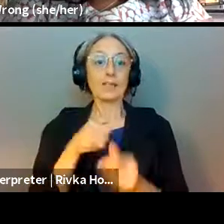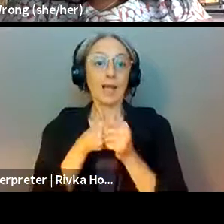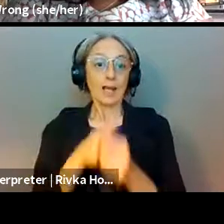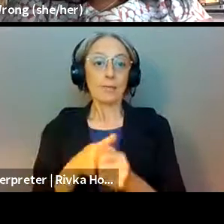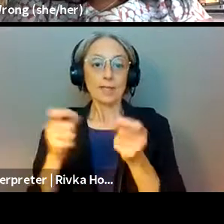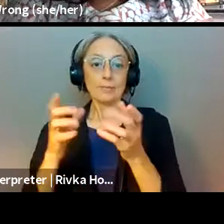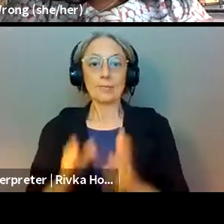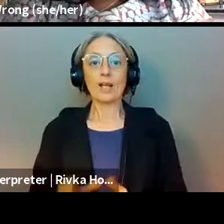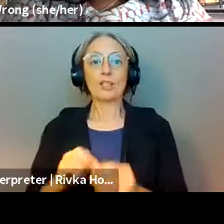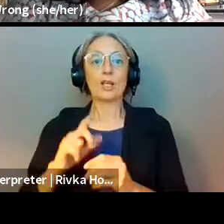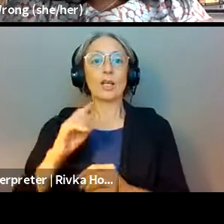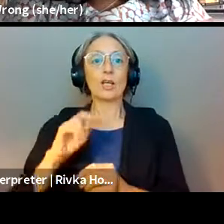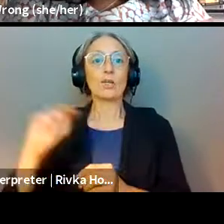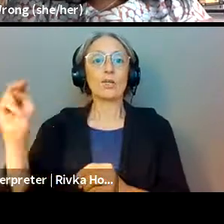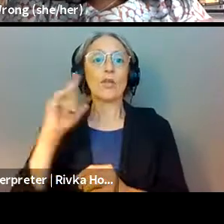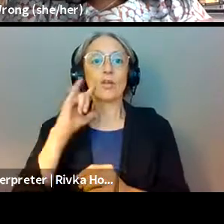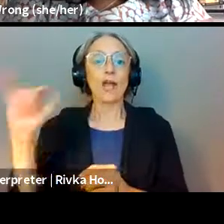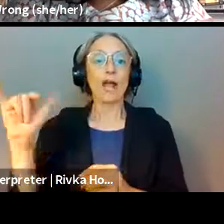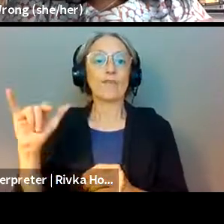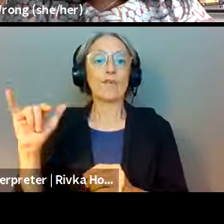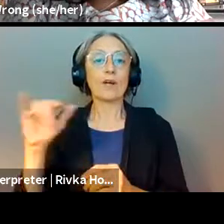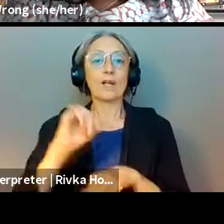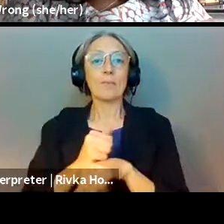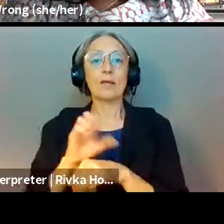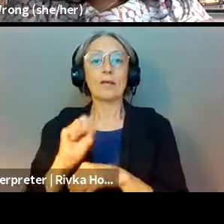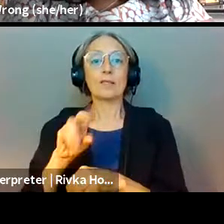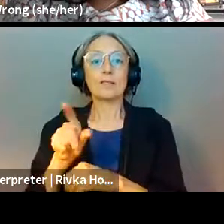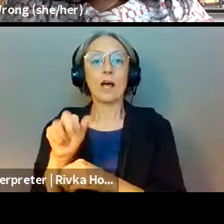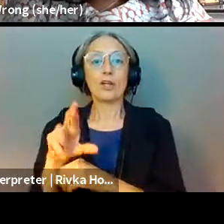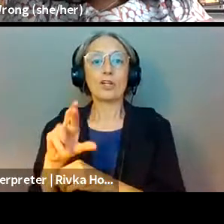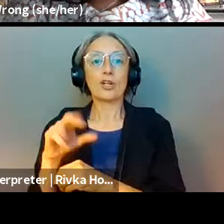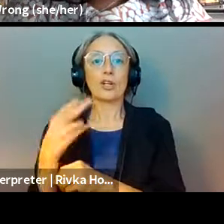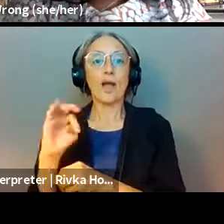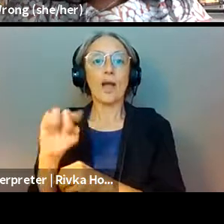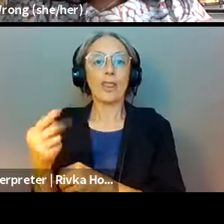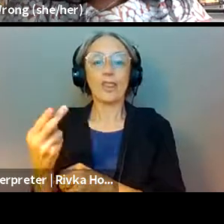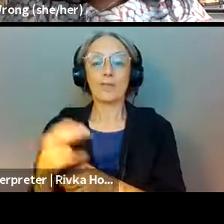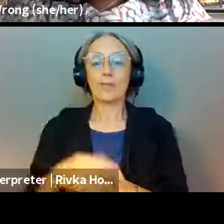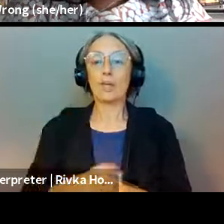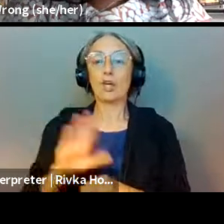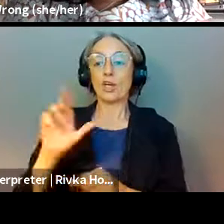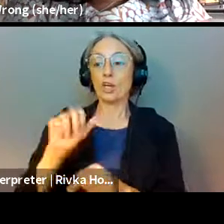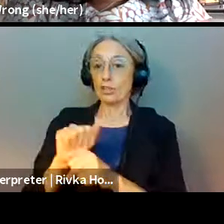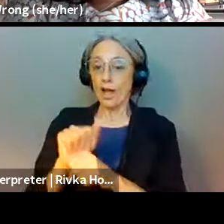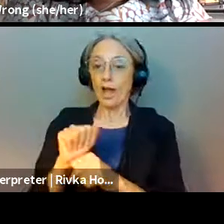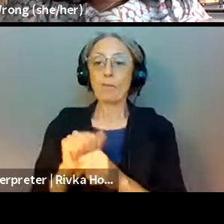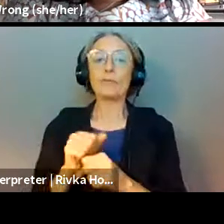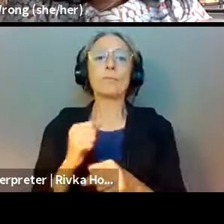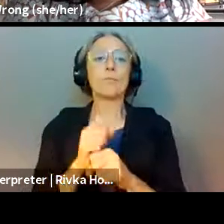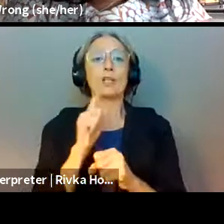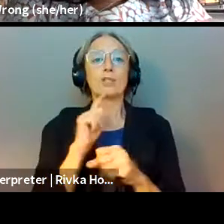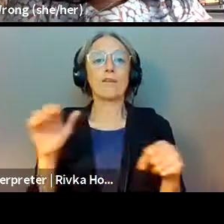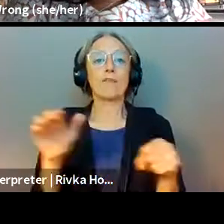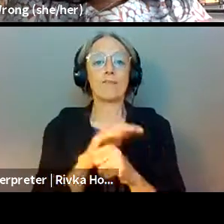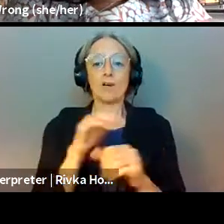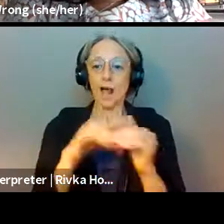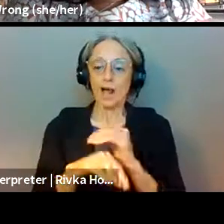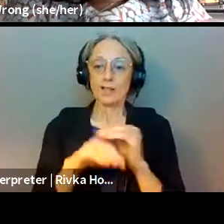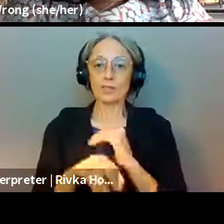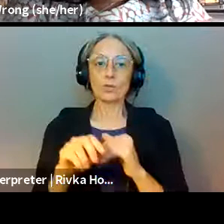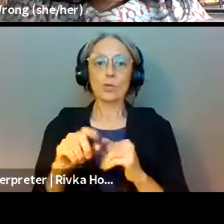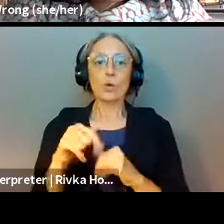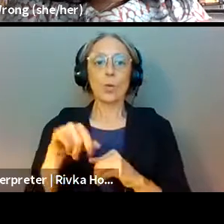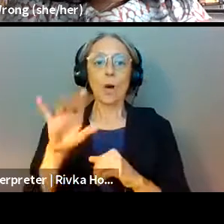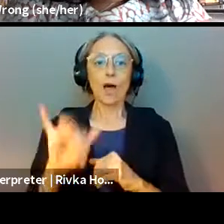Northern California-based Sutter Health, where her role is to ensure full access to quality medical